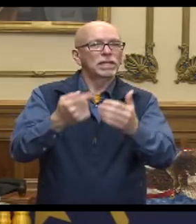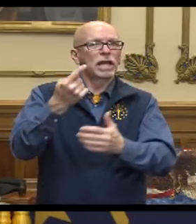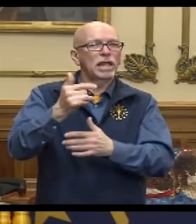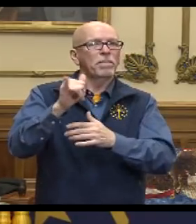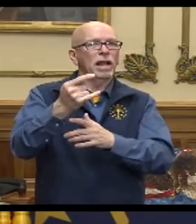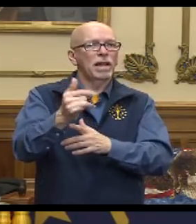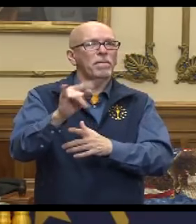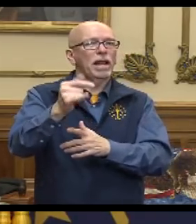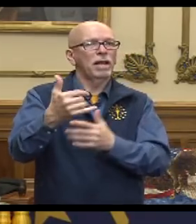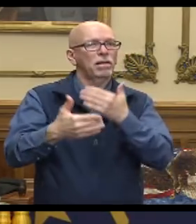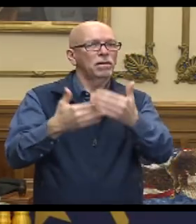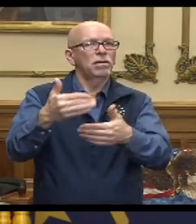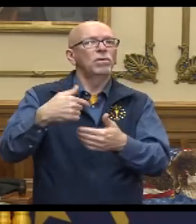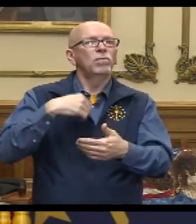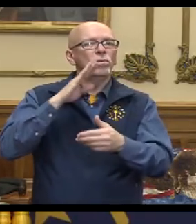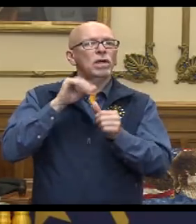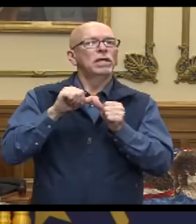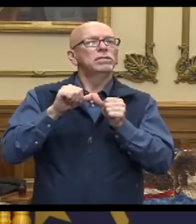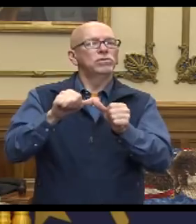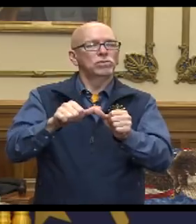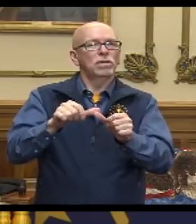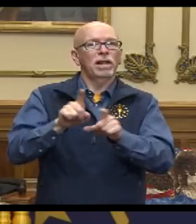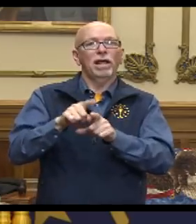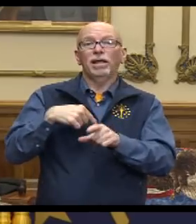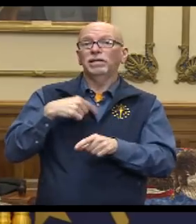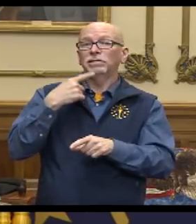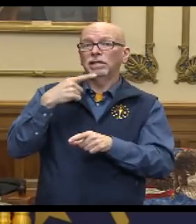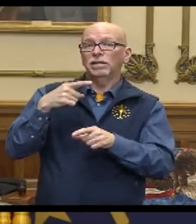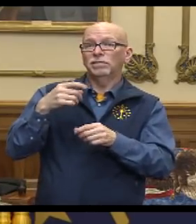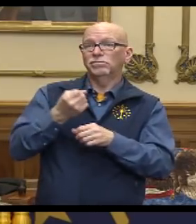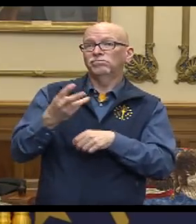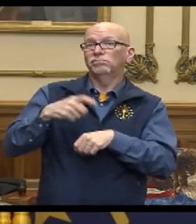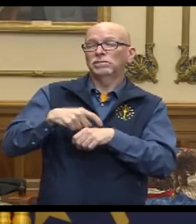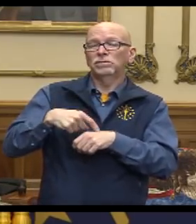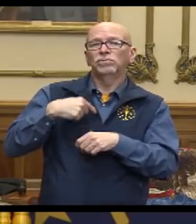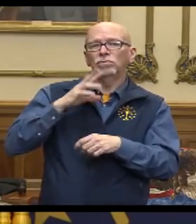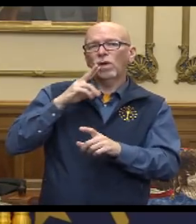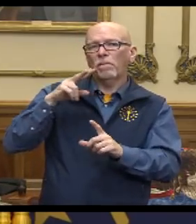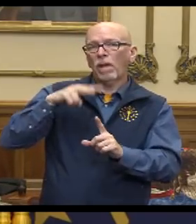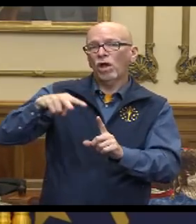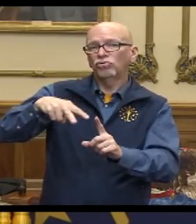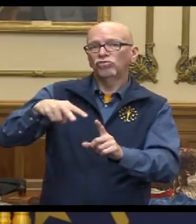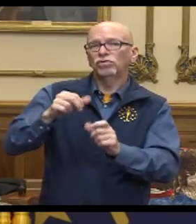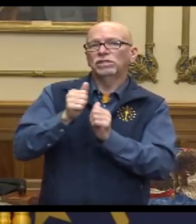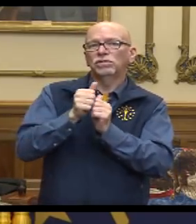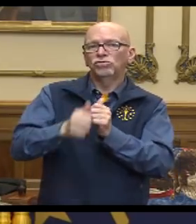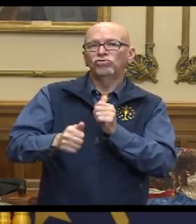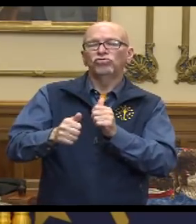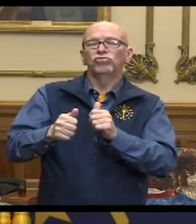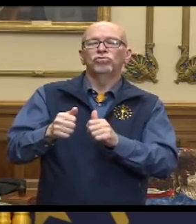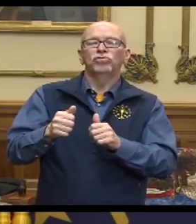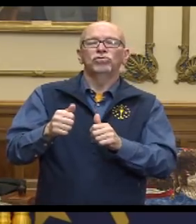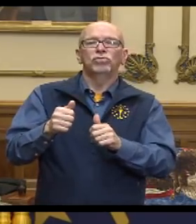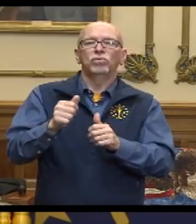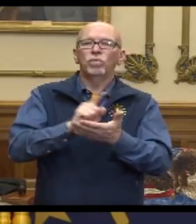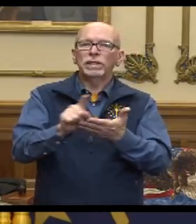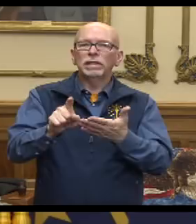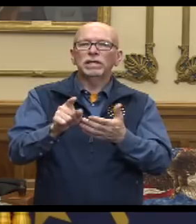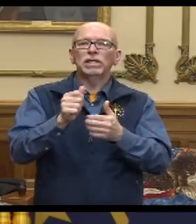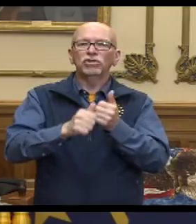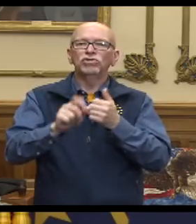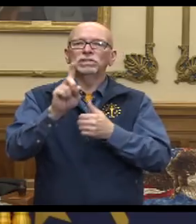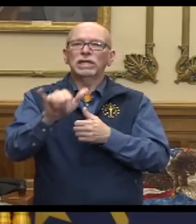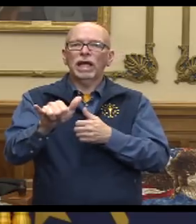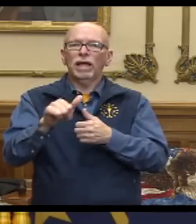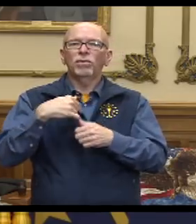by step, where we'll continue to, as I said 3 or 4 times, monitor each week, each day,